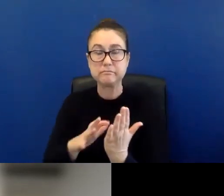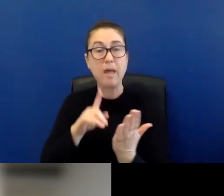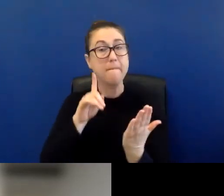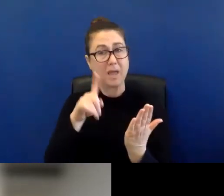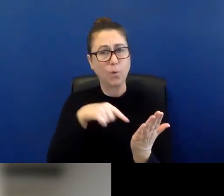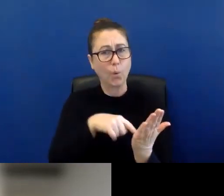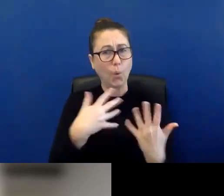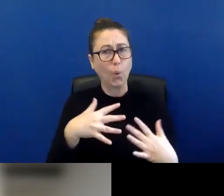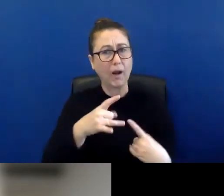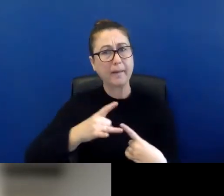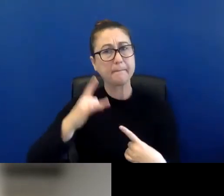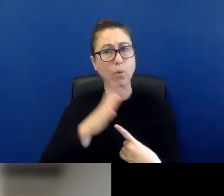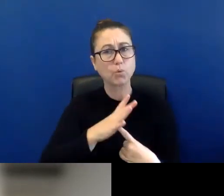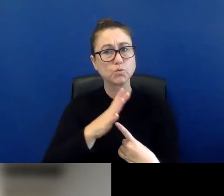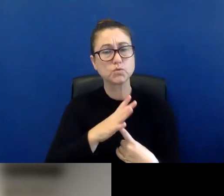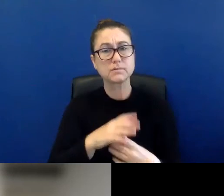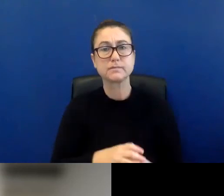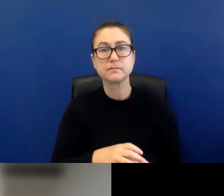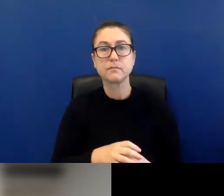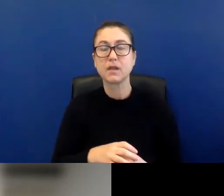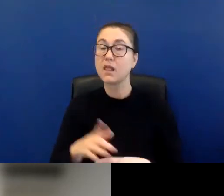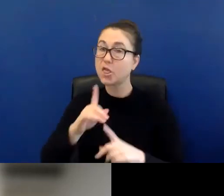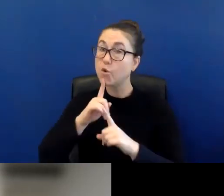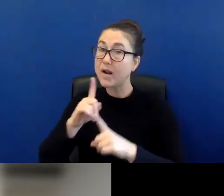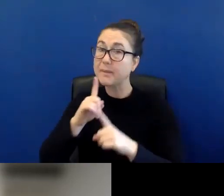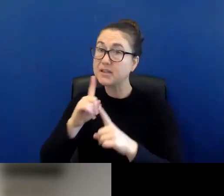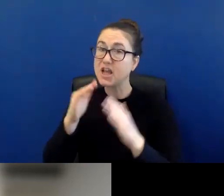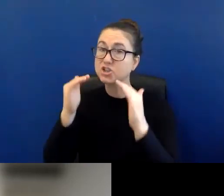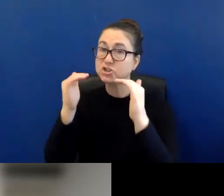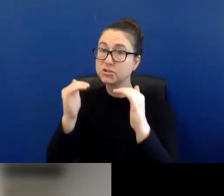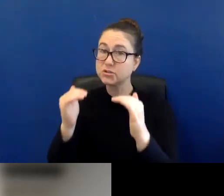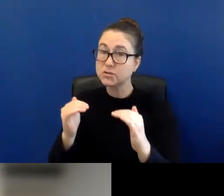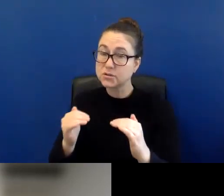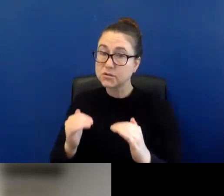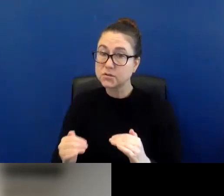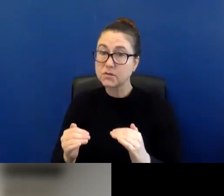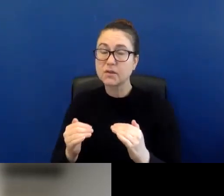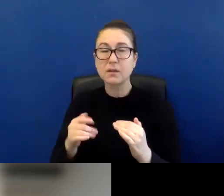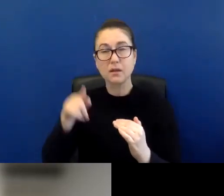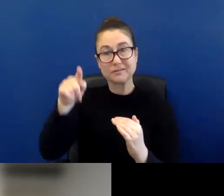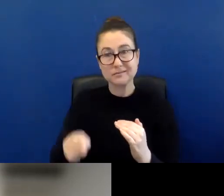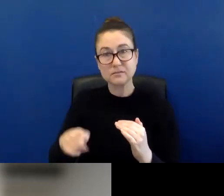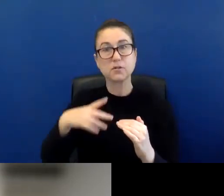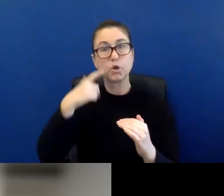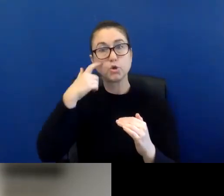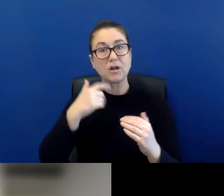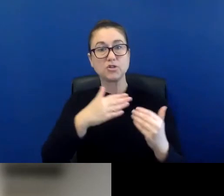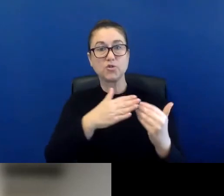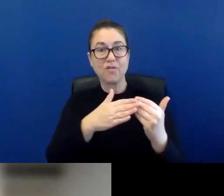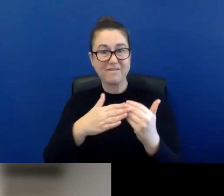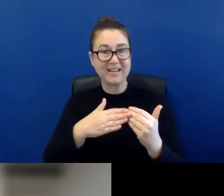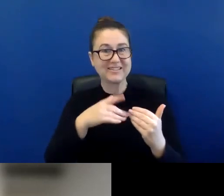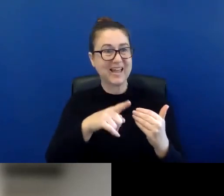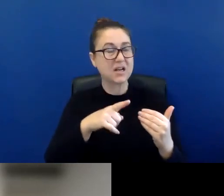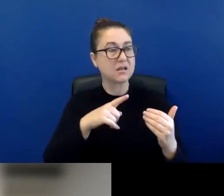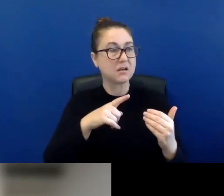important. The recommendations which are set out is to address the problem of what's termed in the report